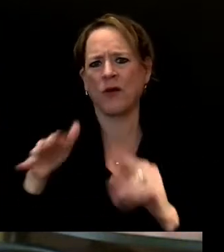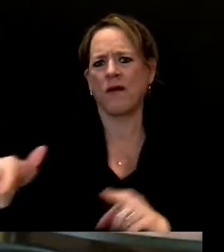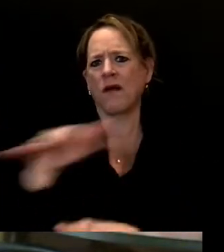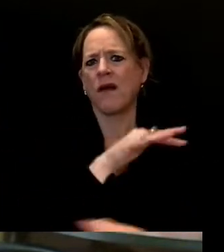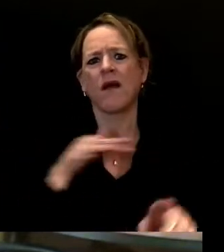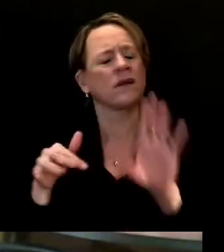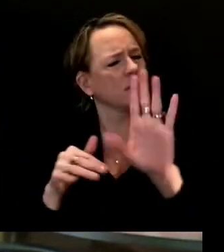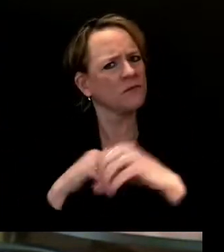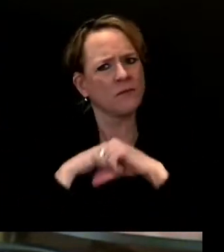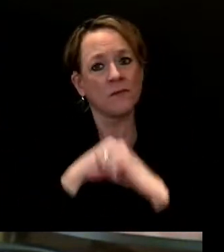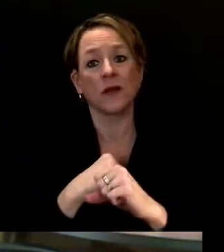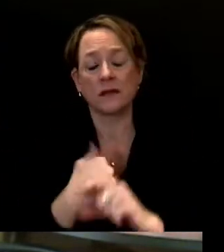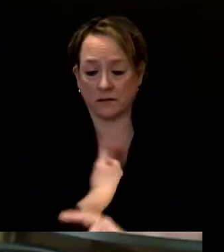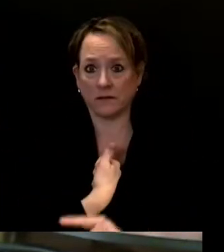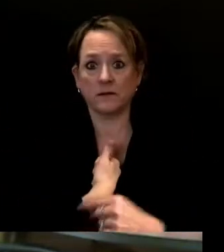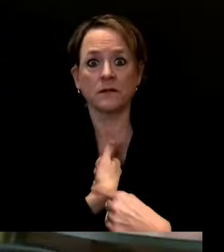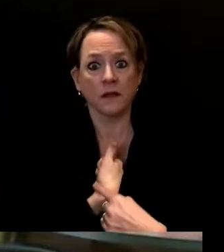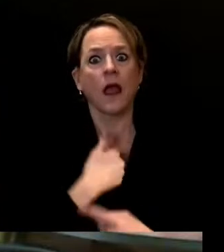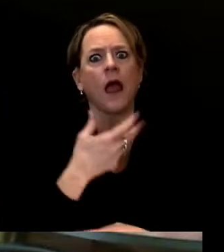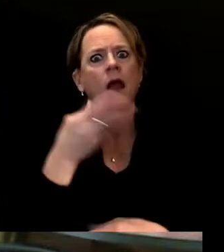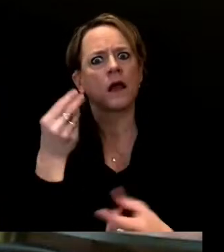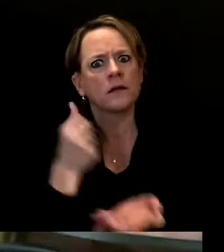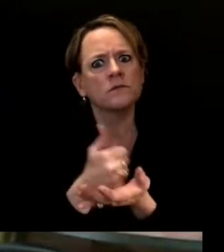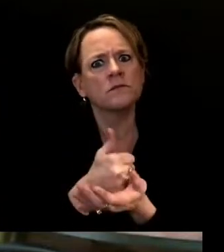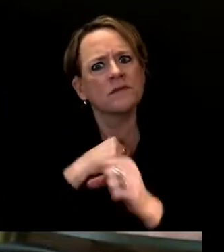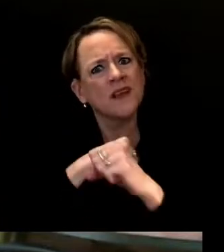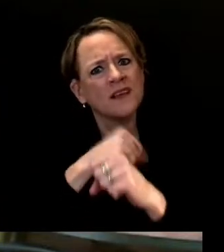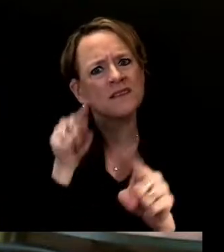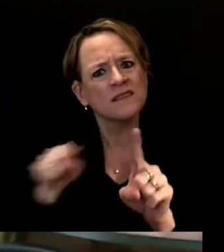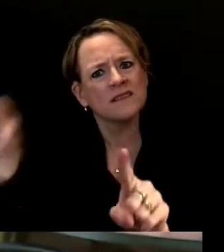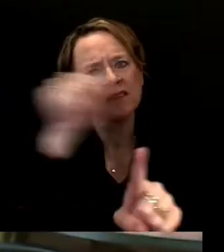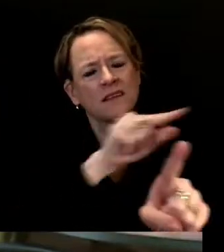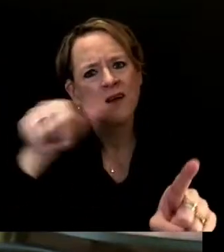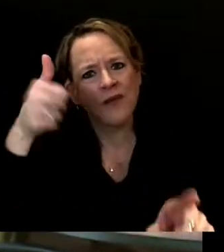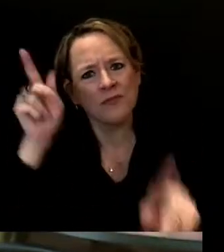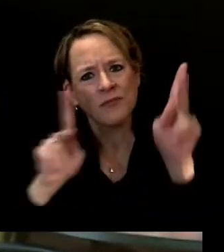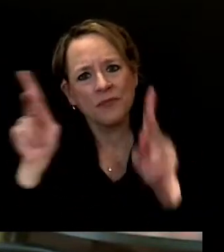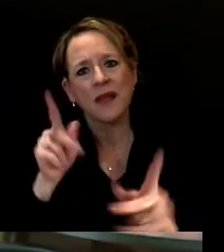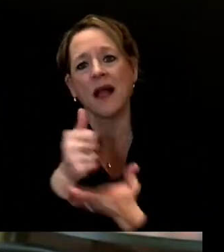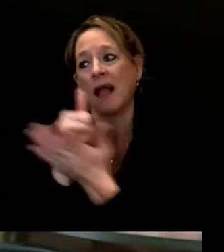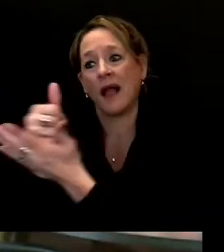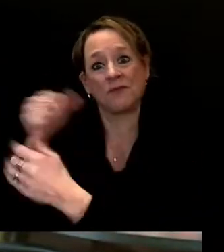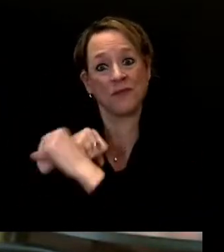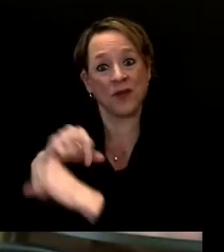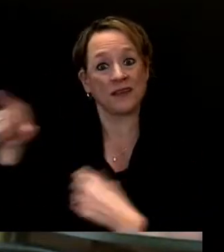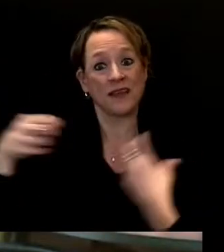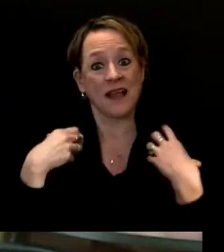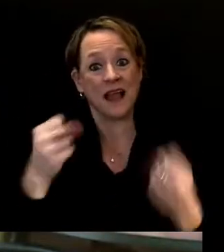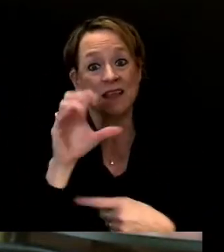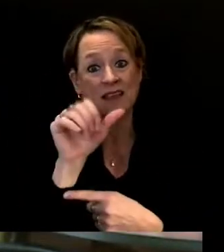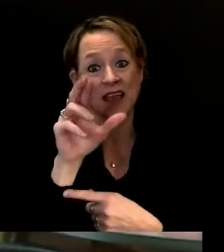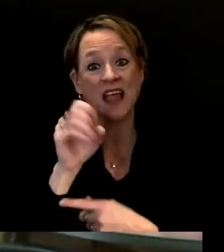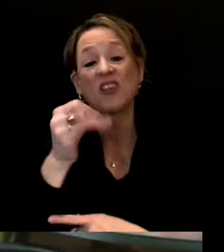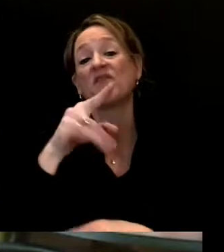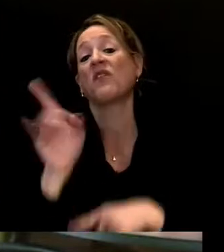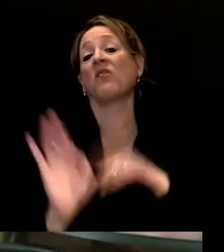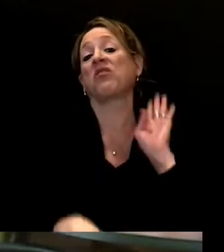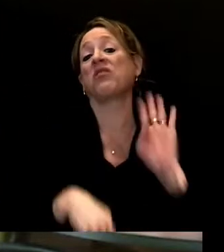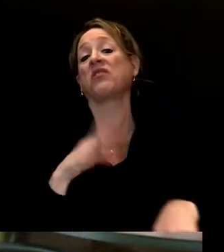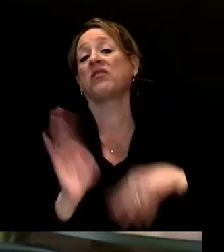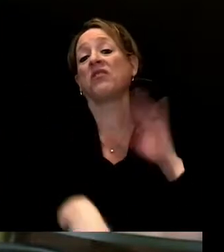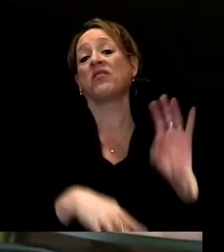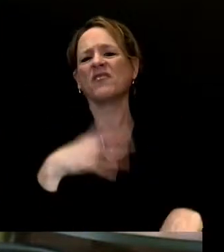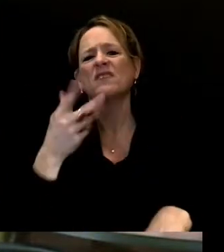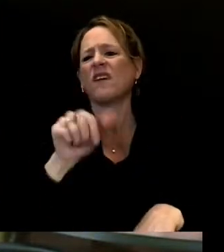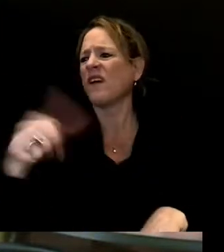family members from contracting COVID-19, Wisconsinites experiencing medical emergencies may not be able to receive